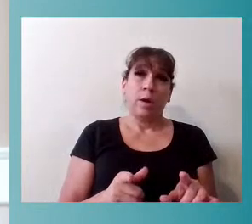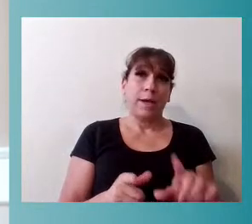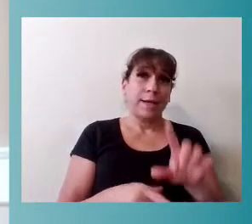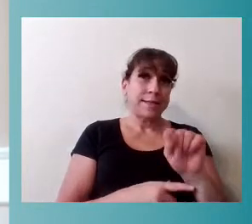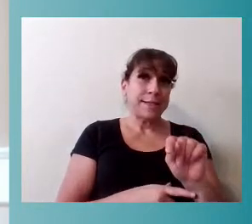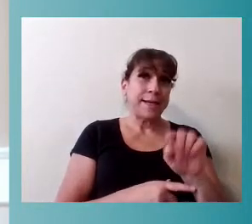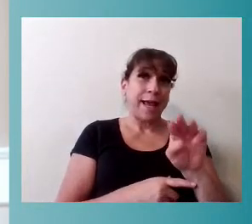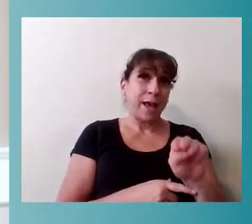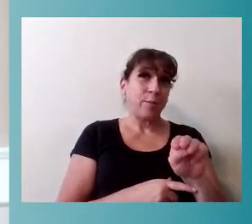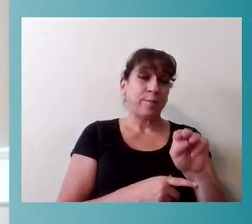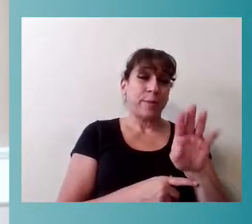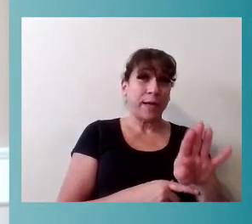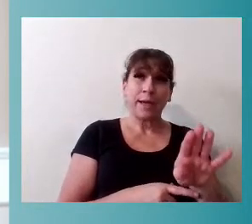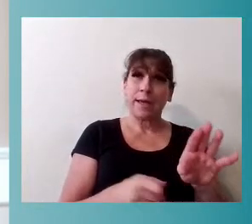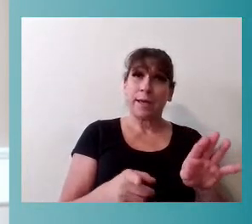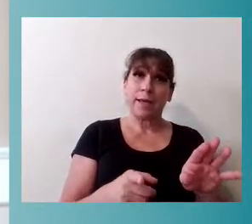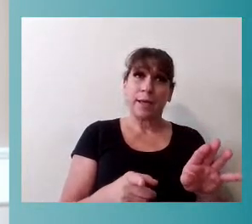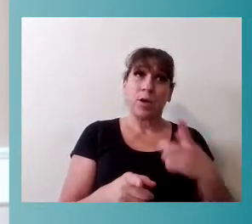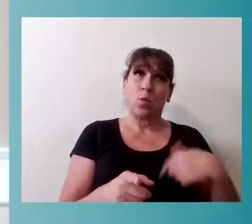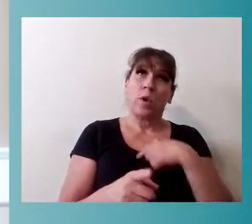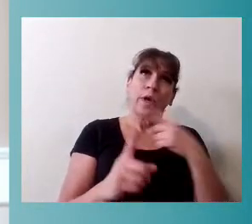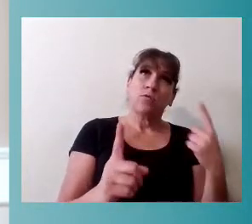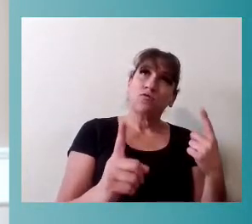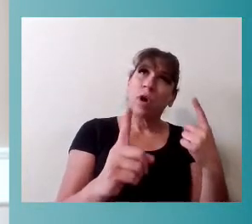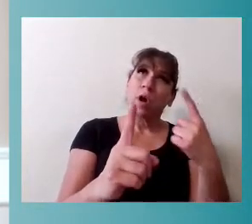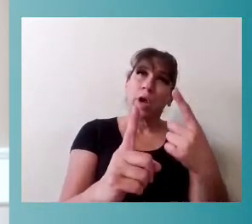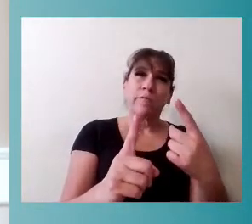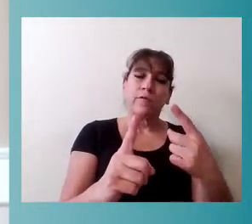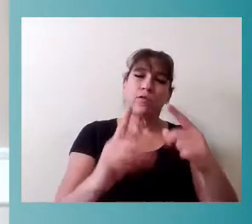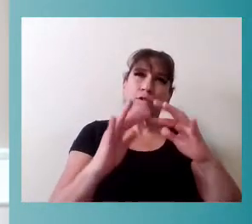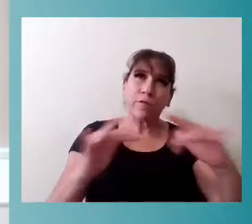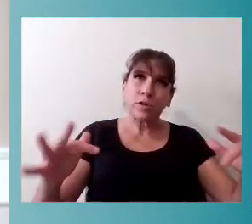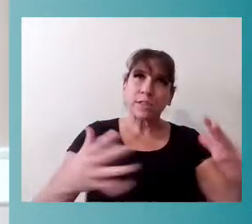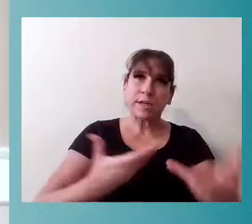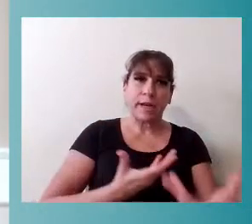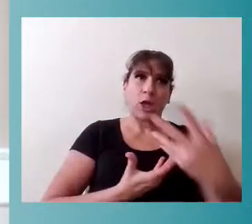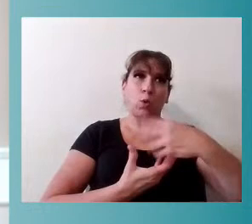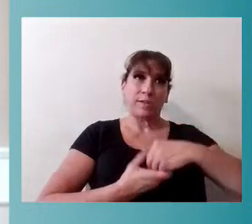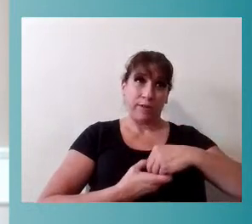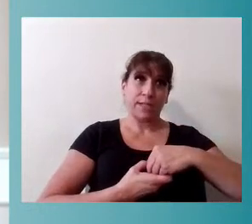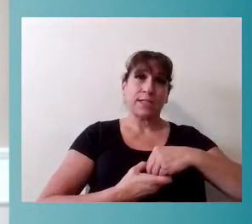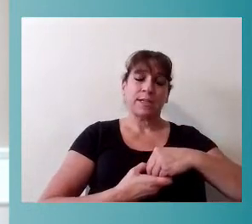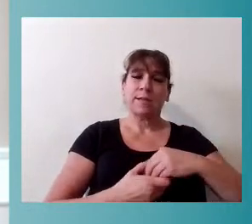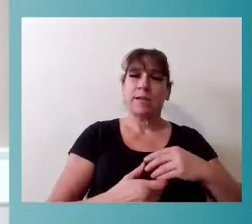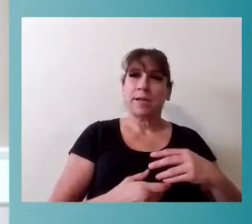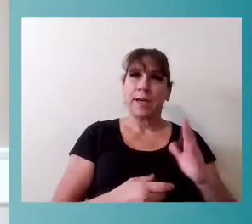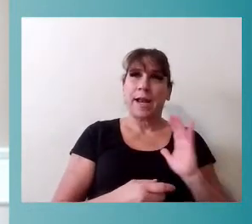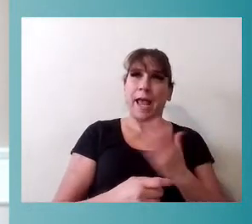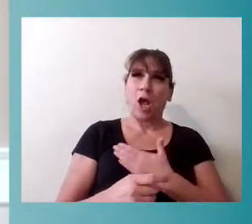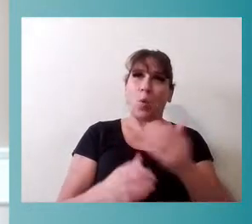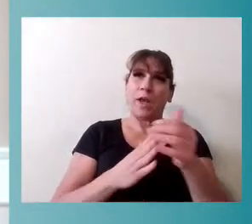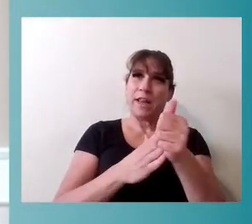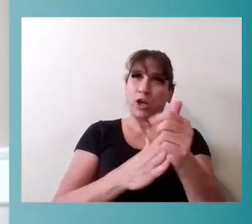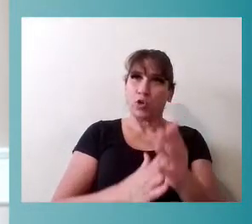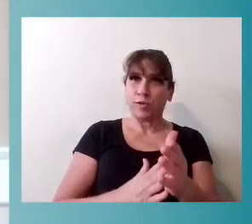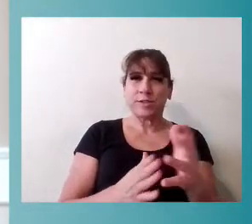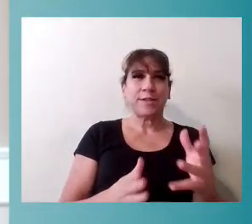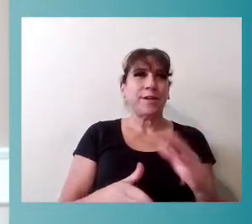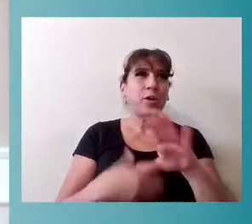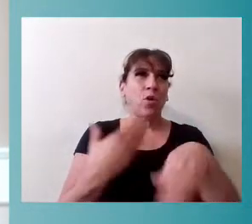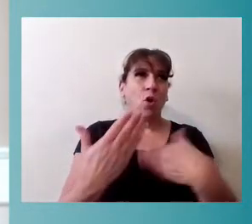TMD, we strive for diversity and inclusiveness in our leadership, and all